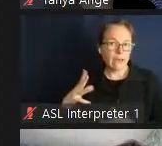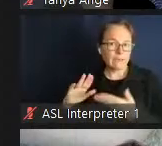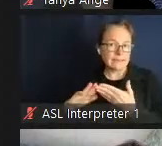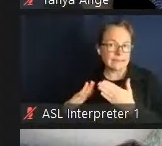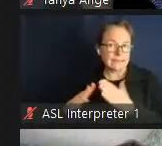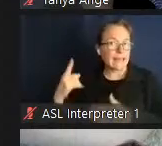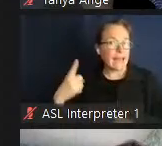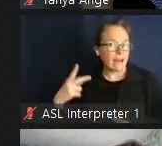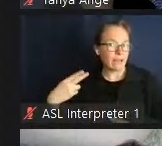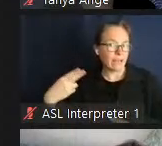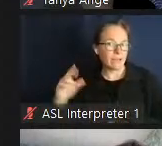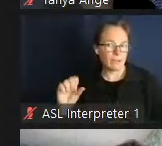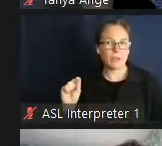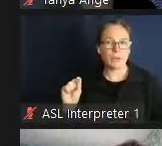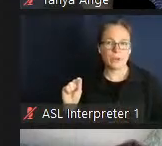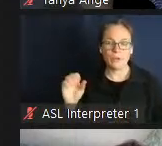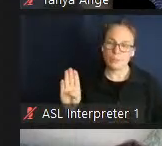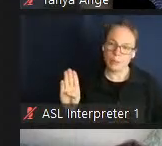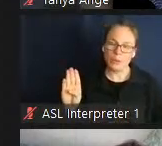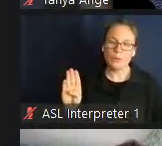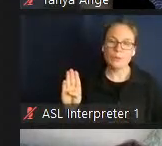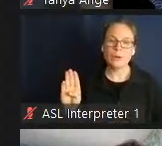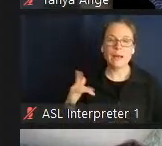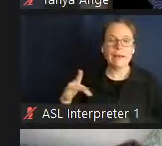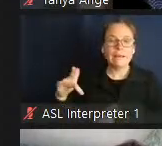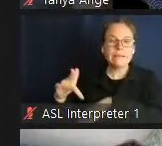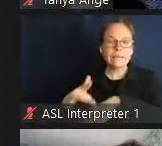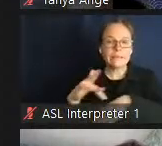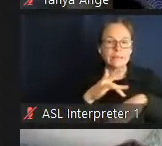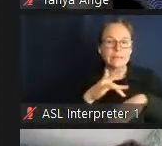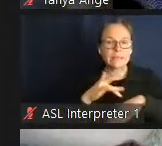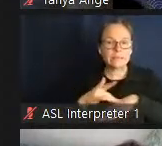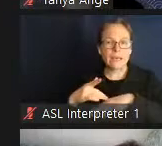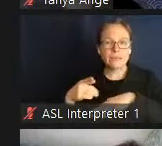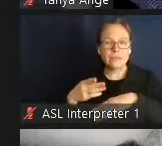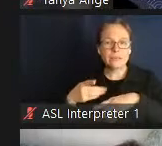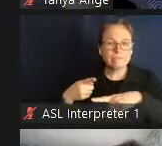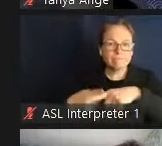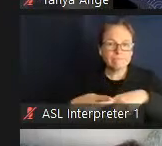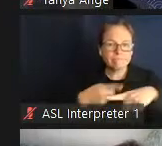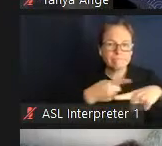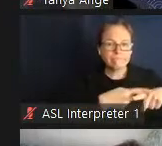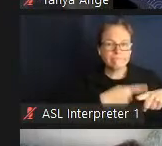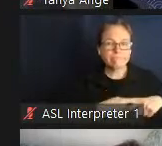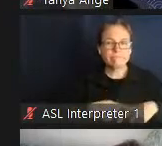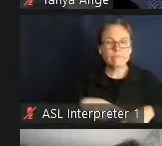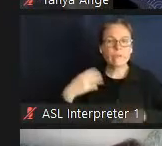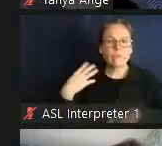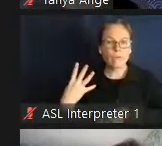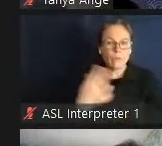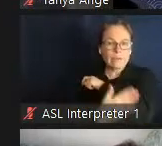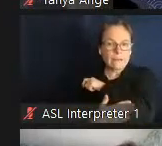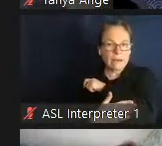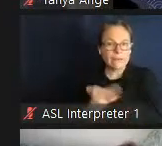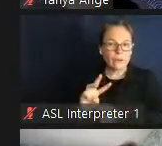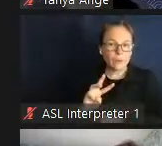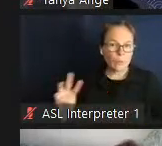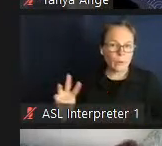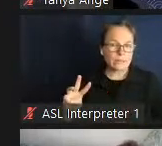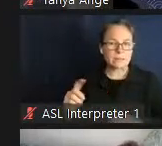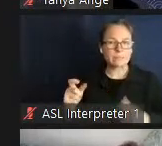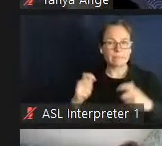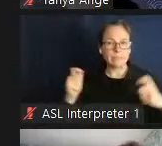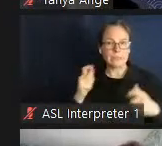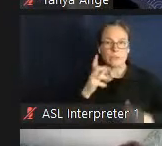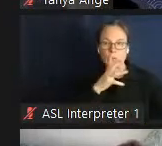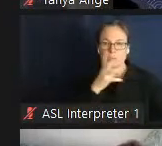Hillsborough. I touch 4 counties to the west and have a large portion of the urban